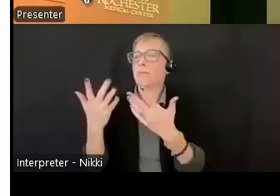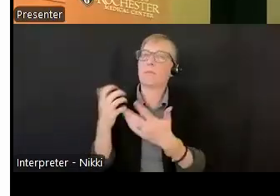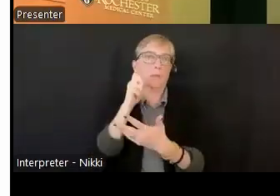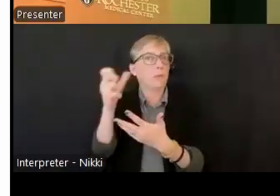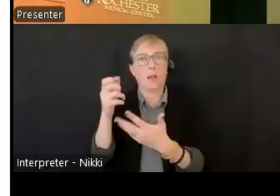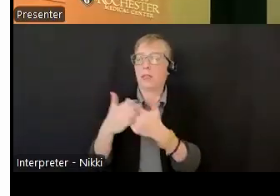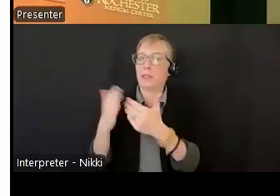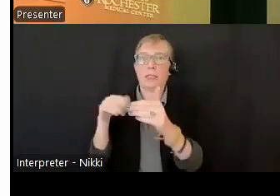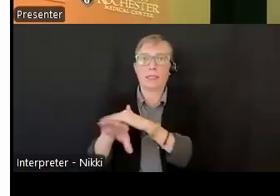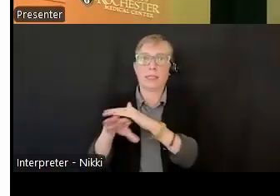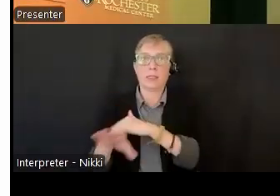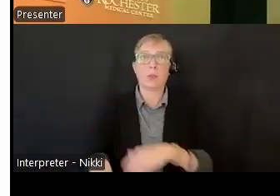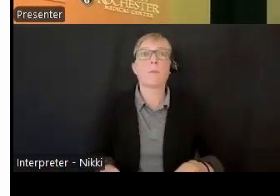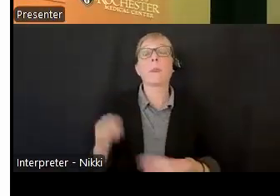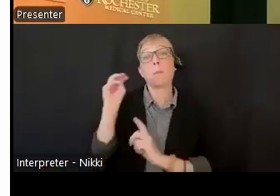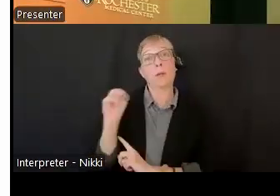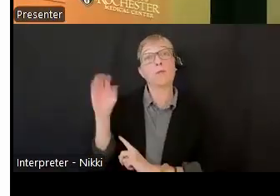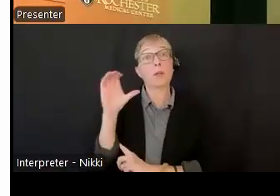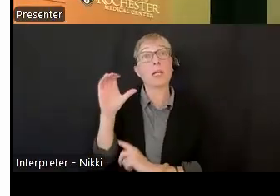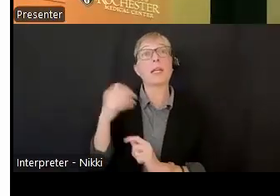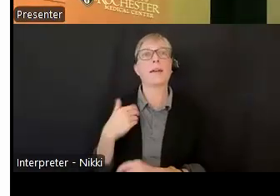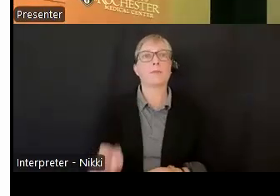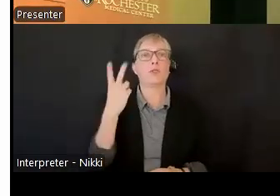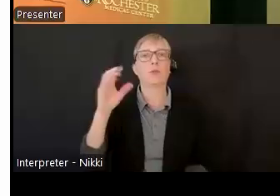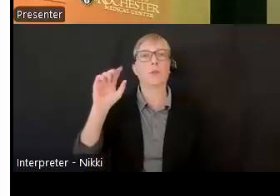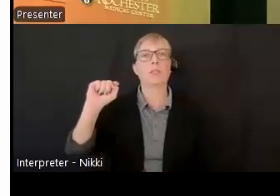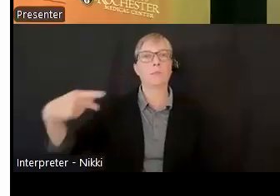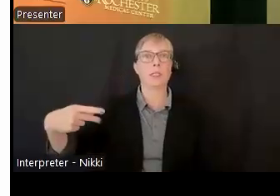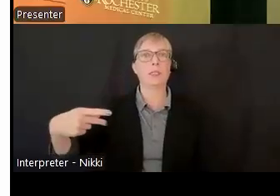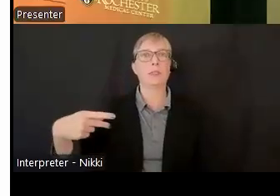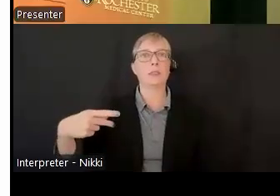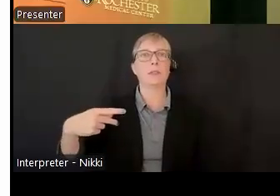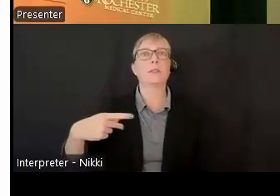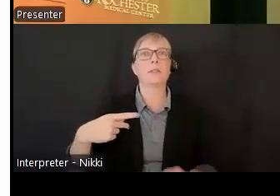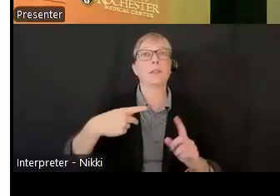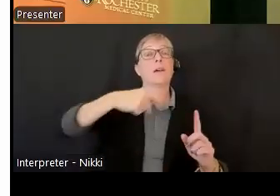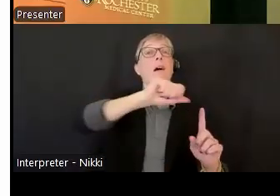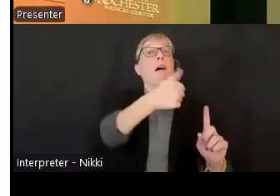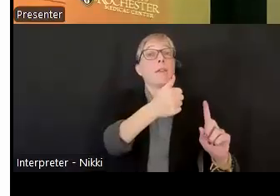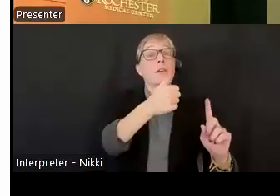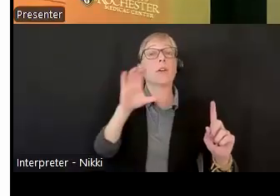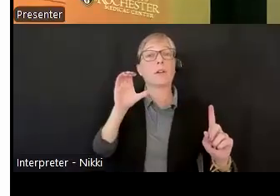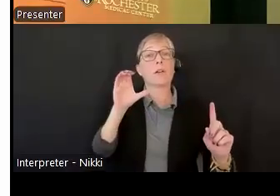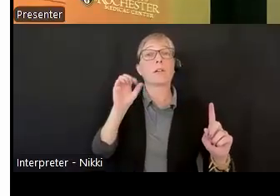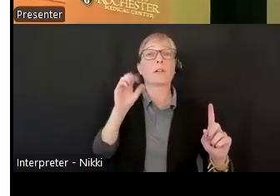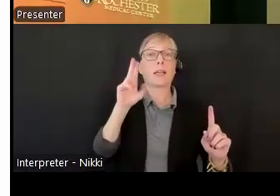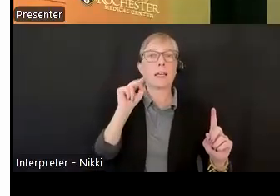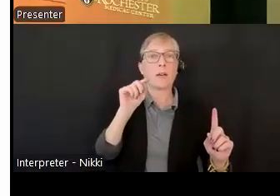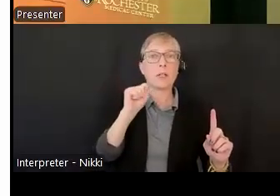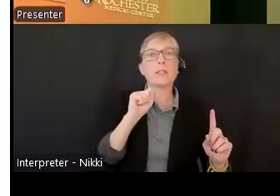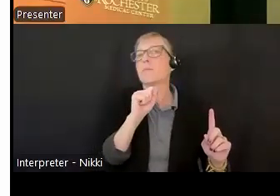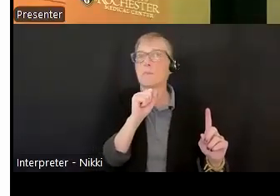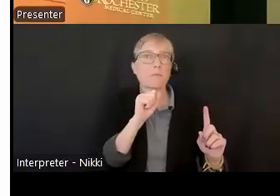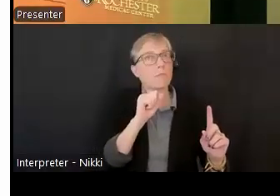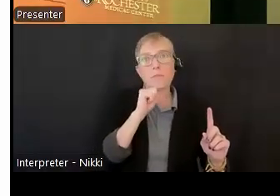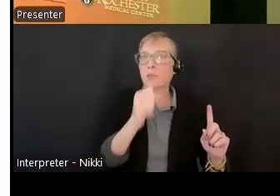surrounding counties who are without methadone access. We're eagerly waiting the opening of 2 more OTPs at some point in Monroe County, but